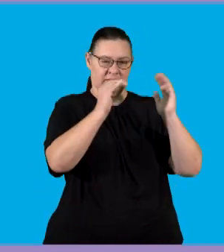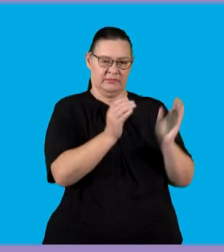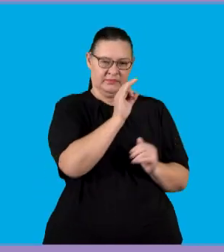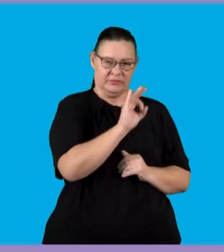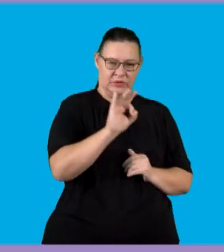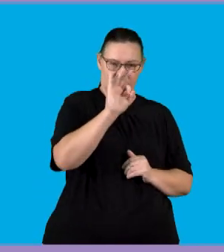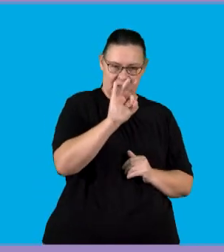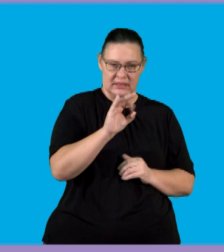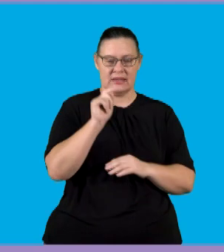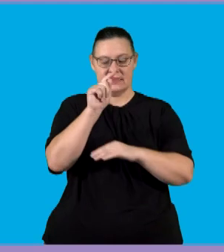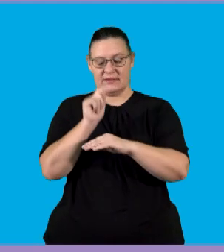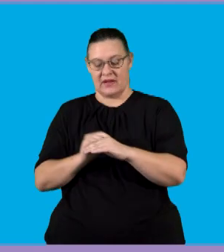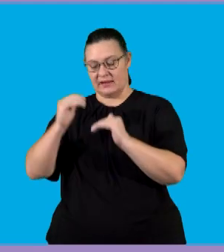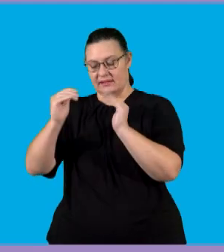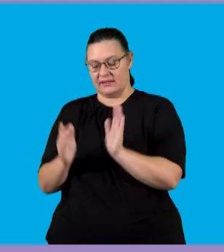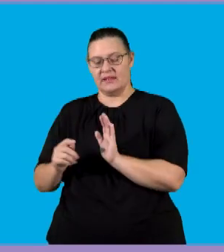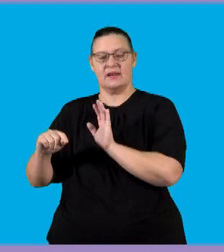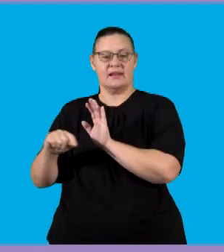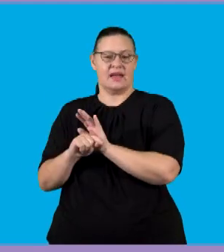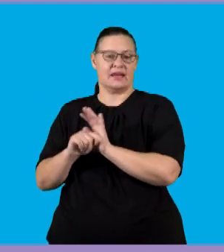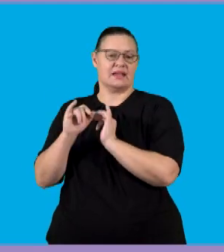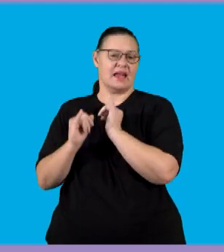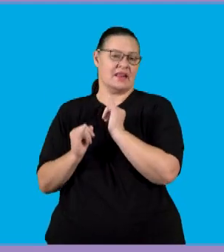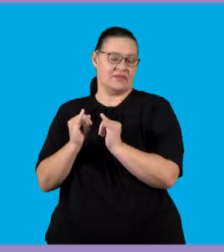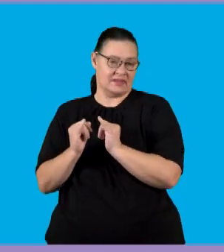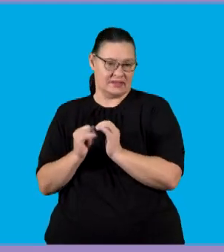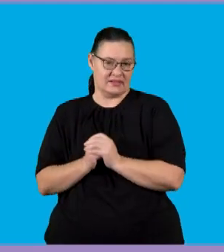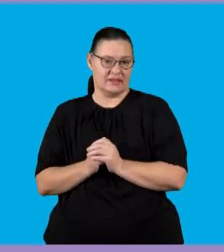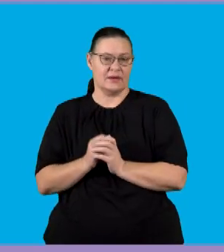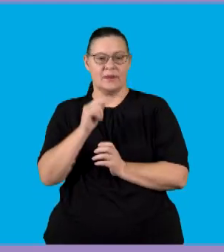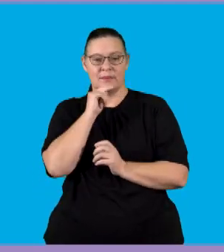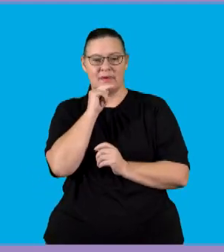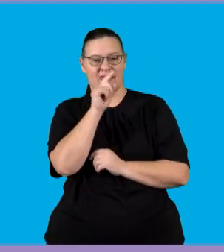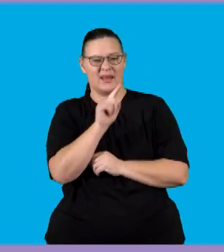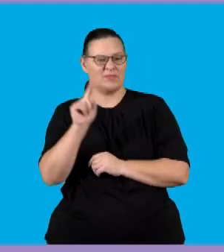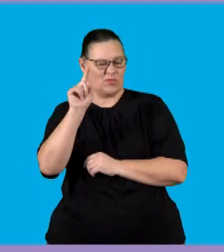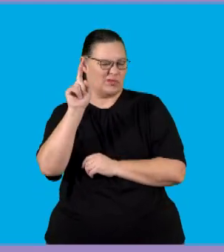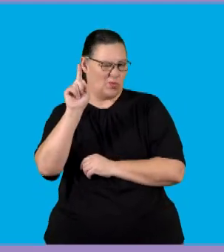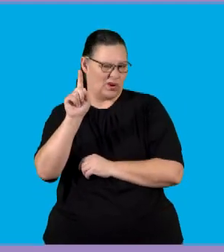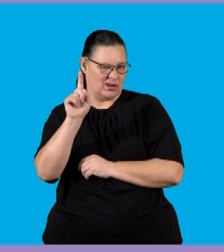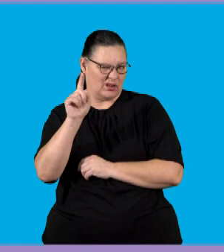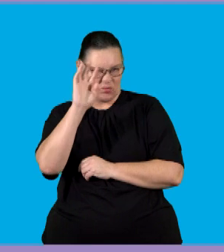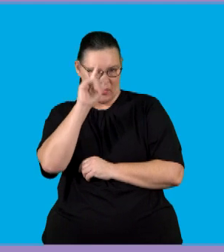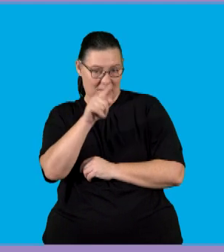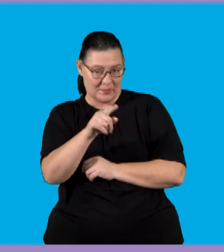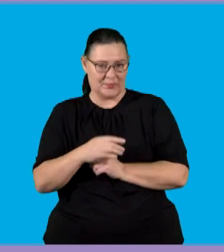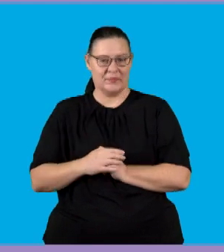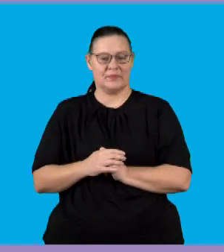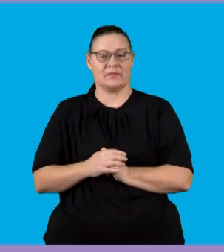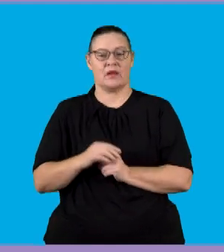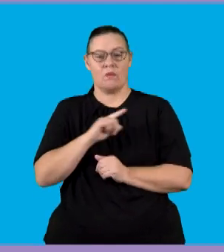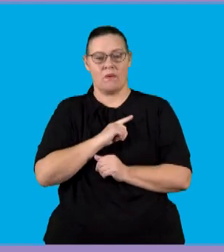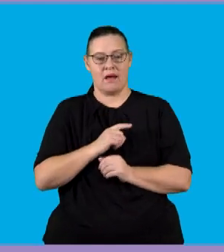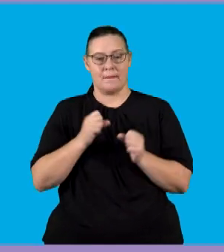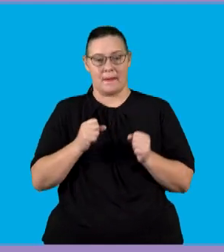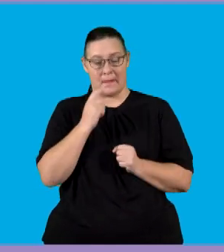11 exponent 3 divided by a negative 11. Of course, that negative 11 has an exponent 1 there. And